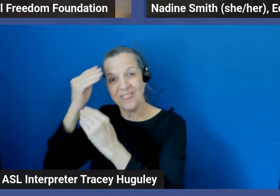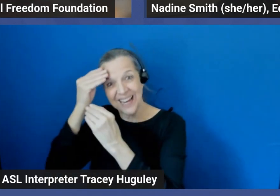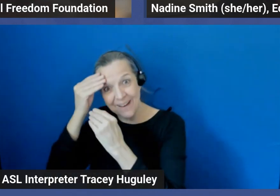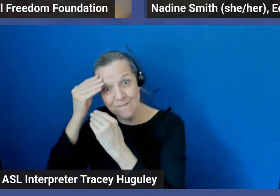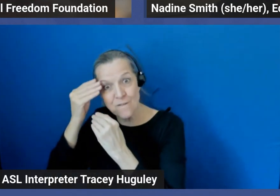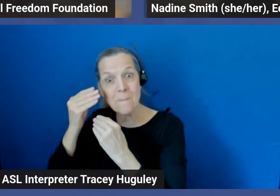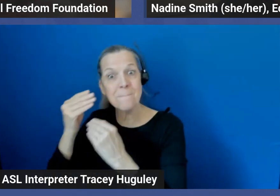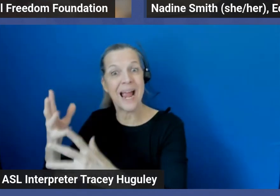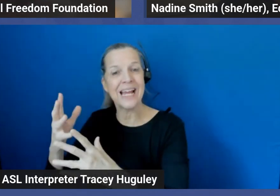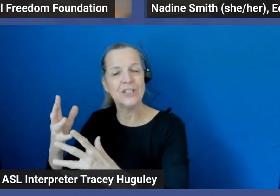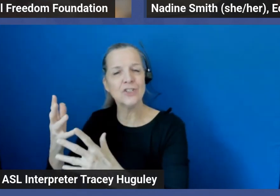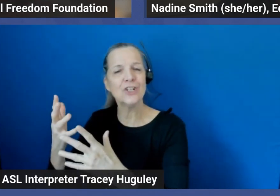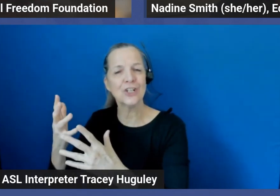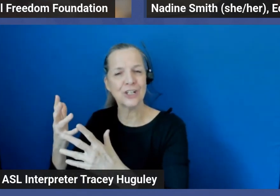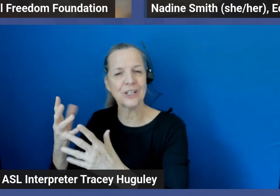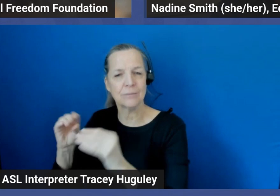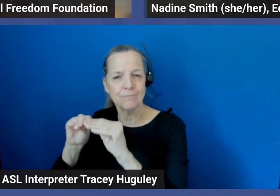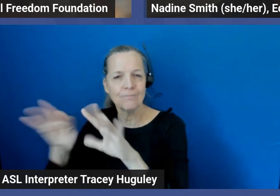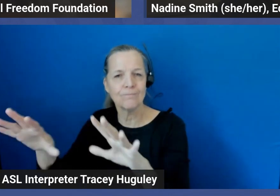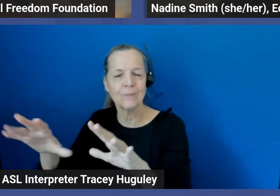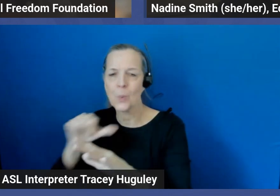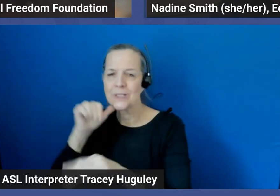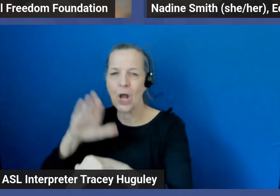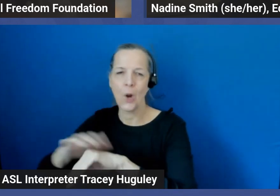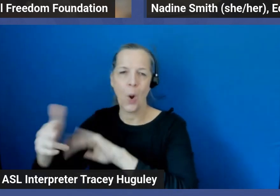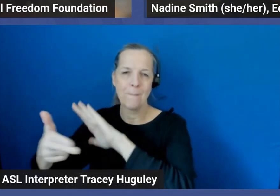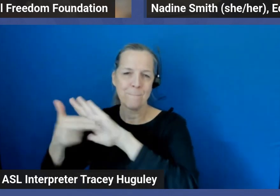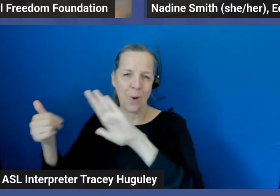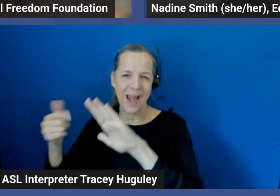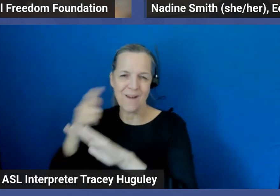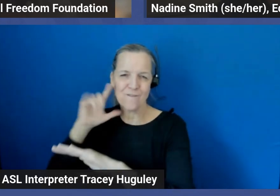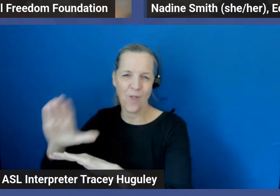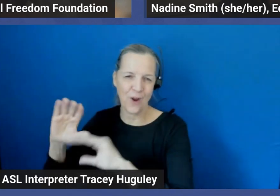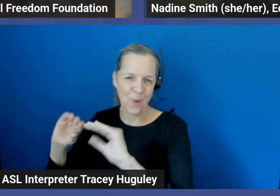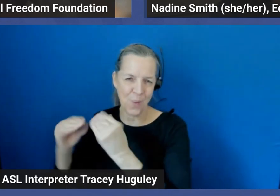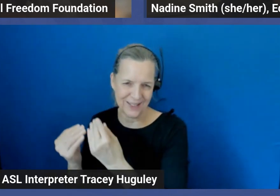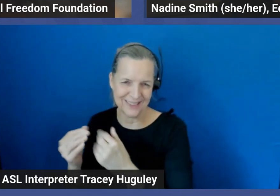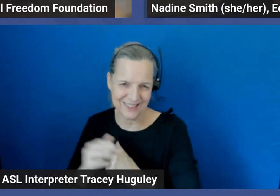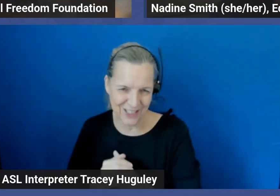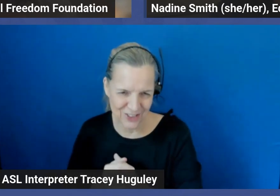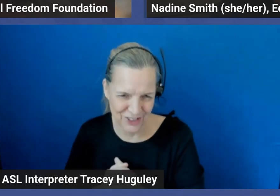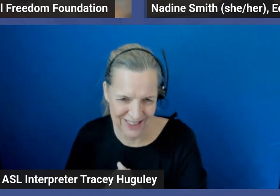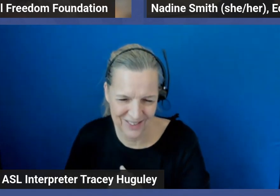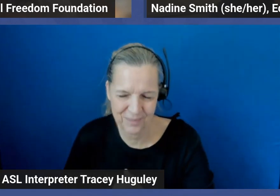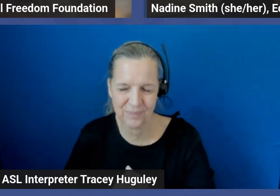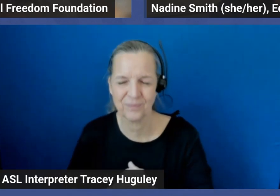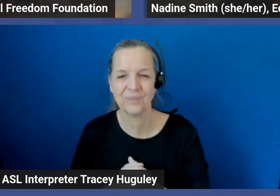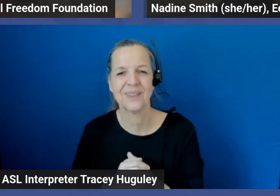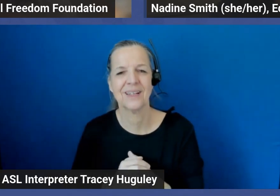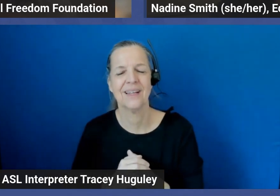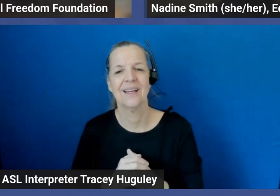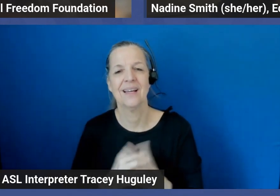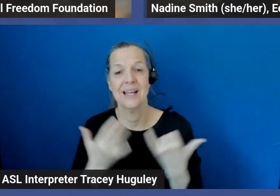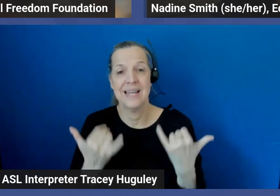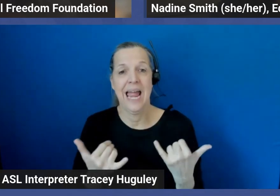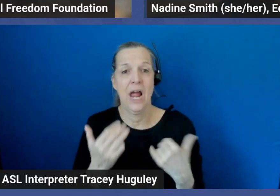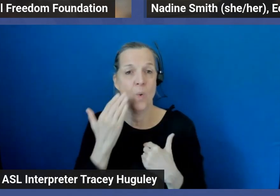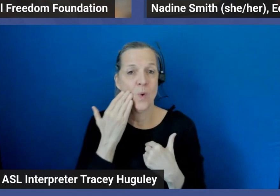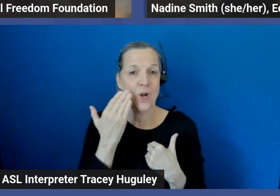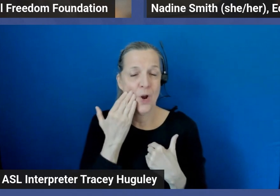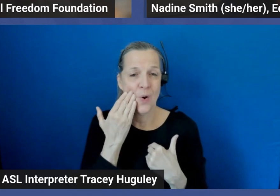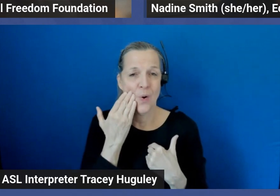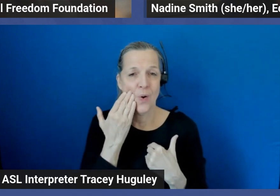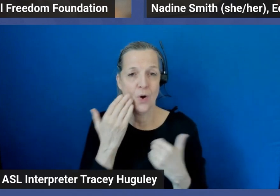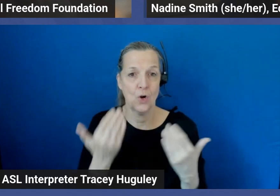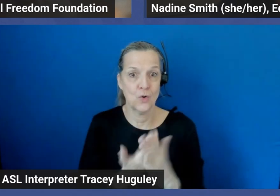what was going on was not on brand for how Moms for Liberty presented themselves. What we know is that, like there's a